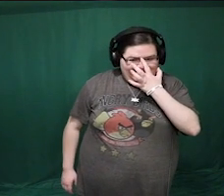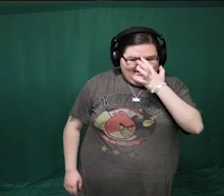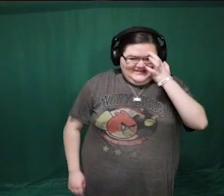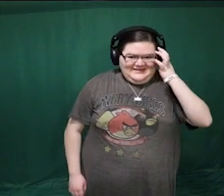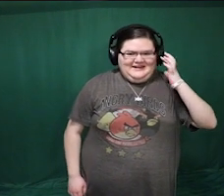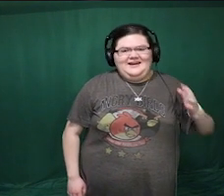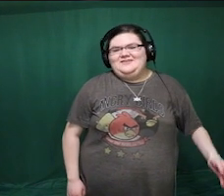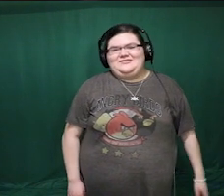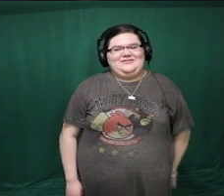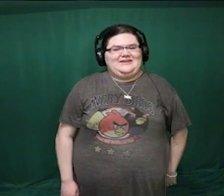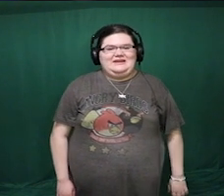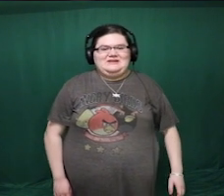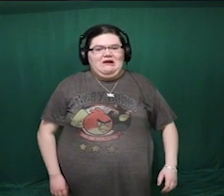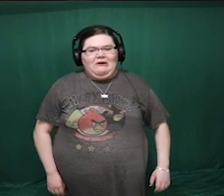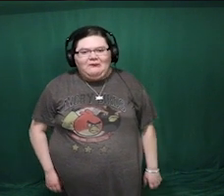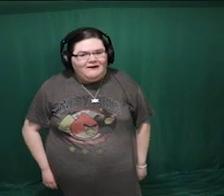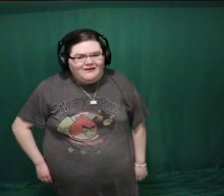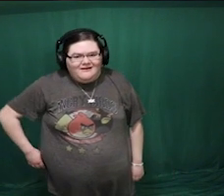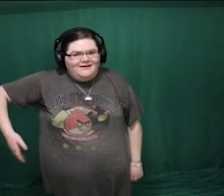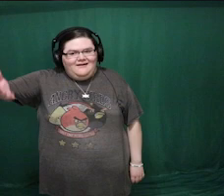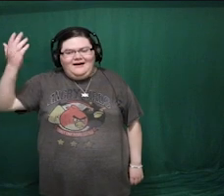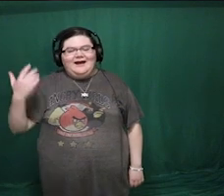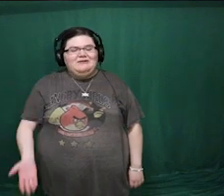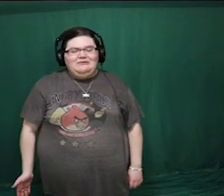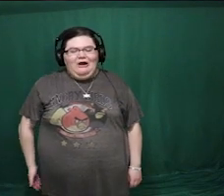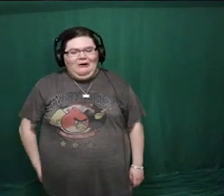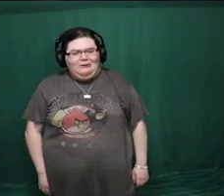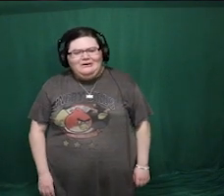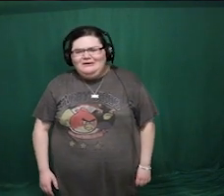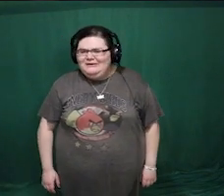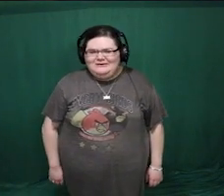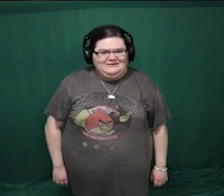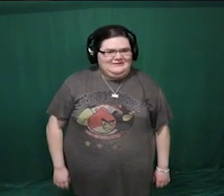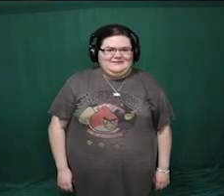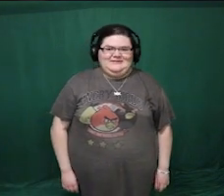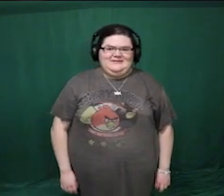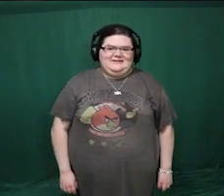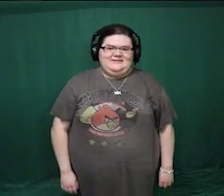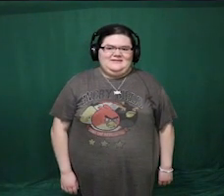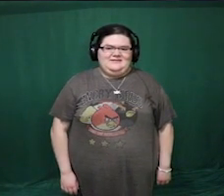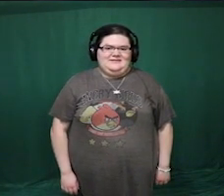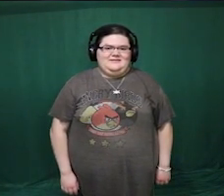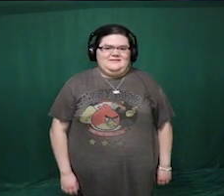bro. I don't freaking know. I don't know. Make clothes.